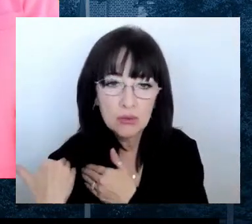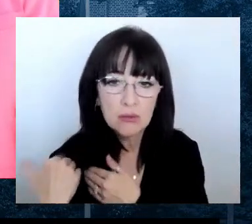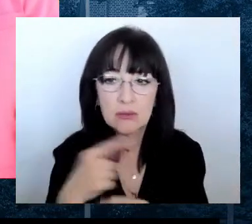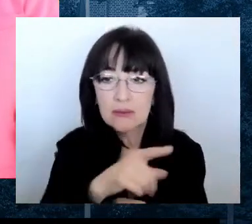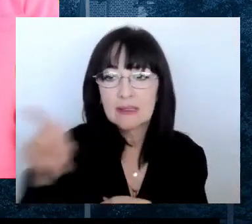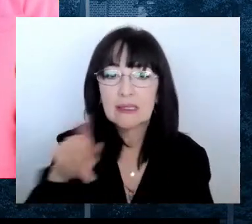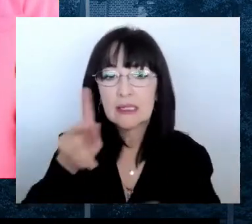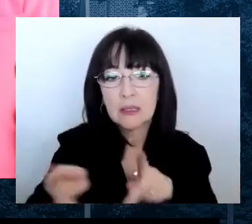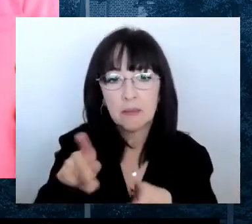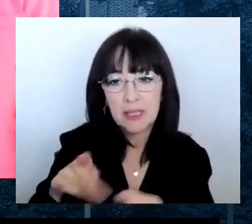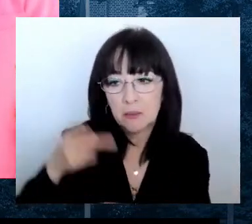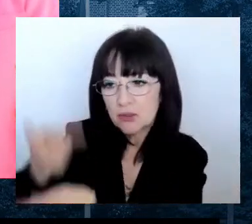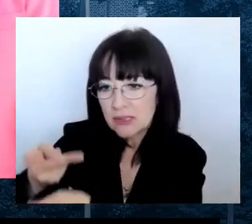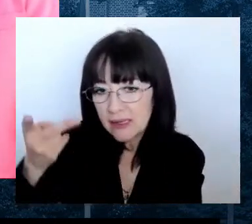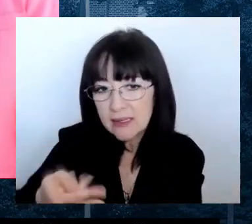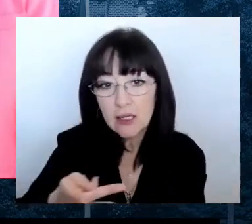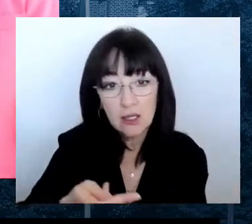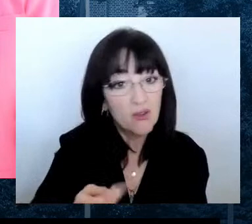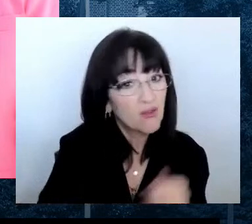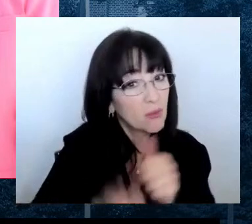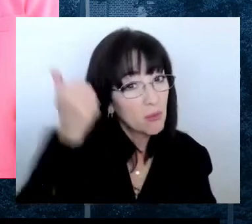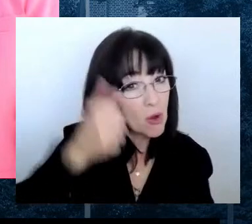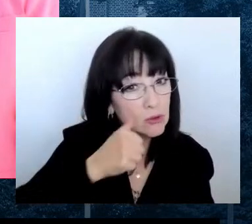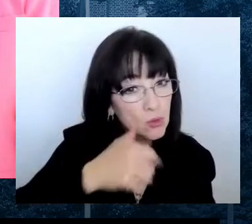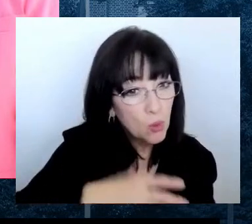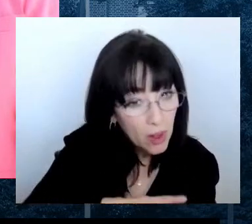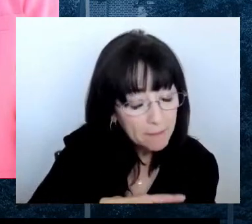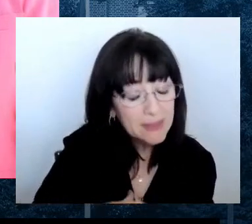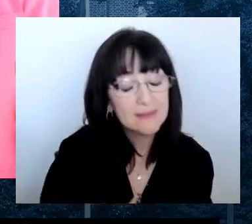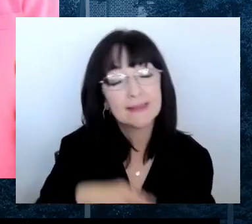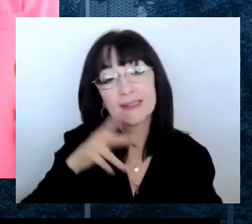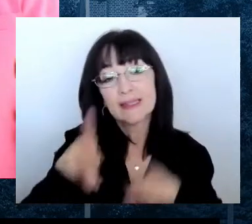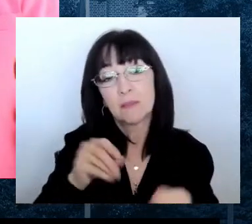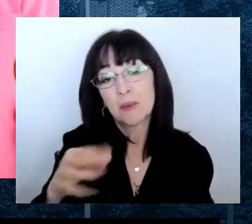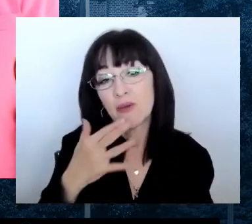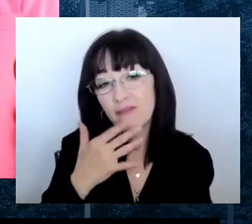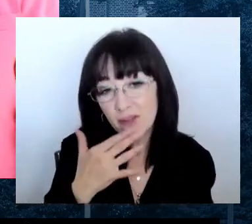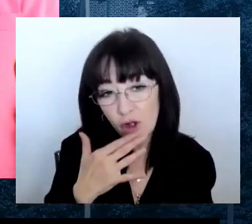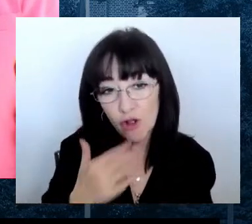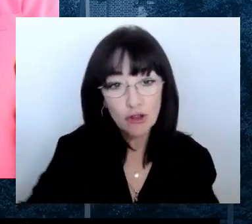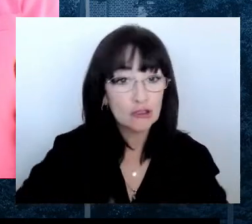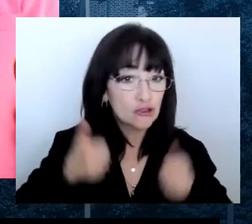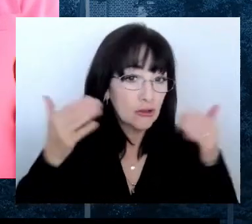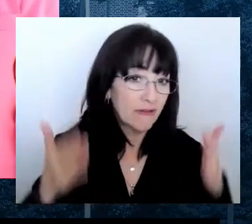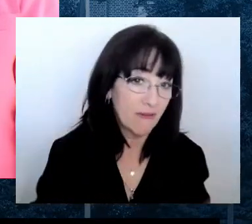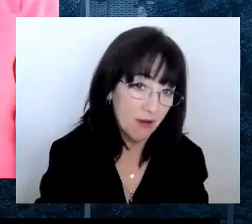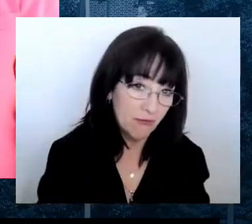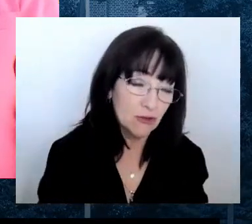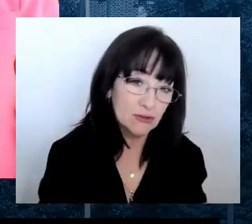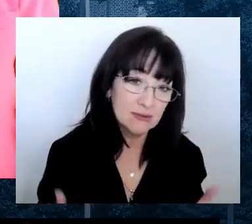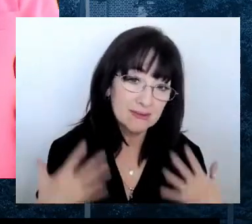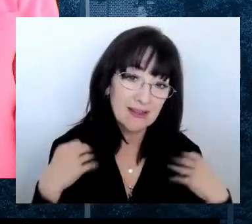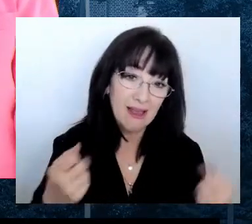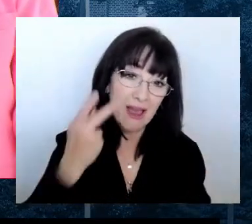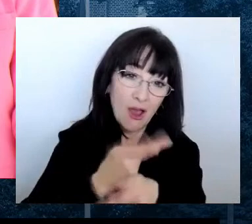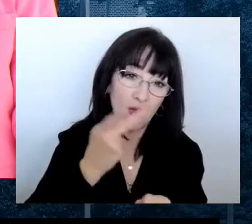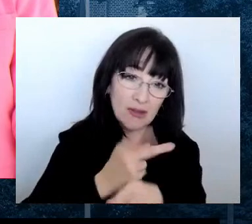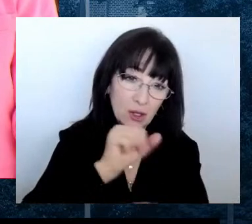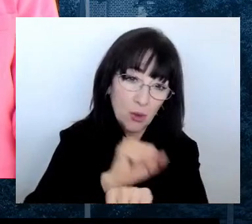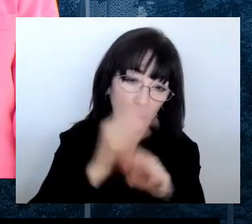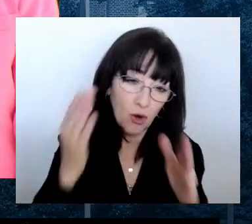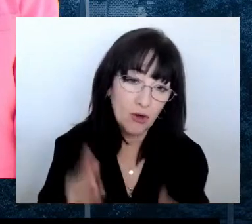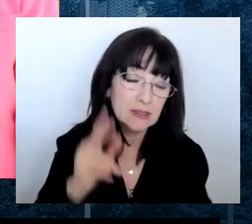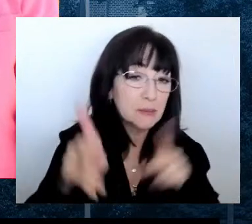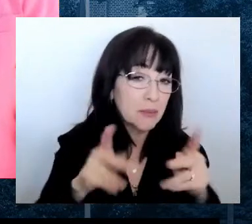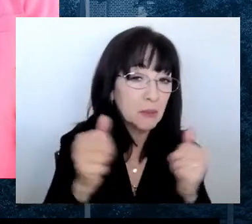caregivers, women, working people, people of color, survivors, healthcare workers, people with disabilities,